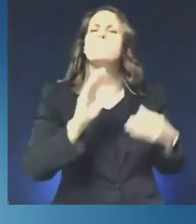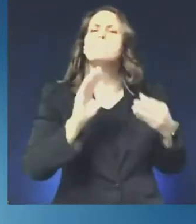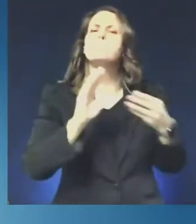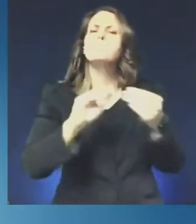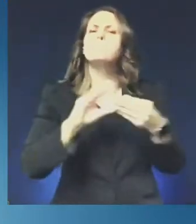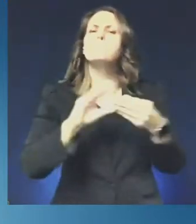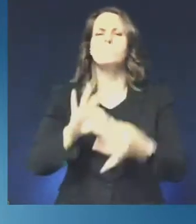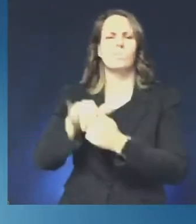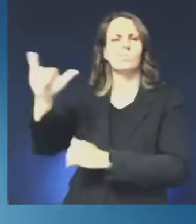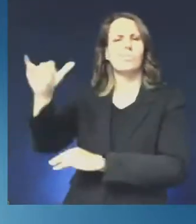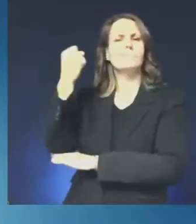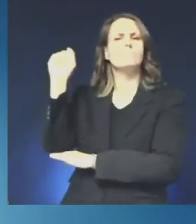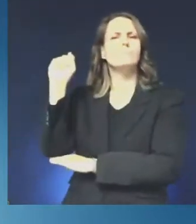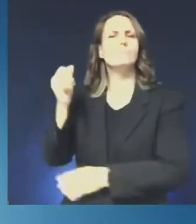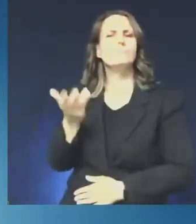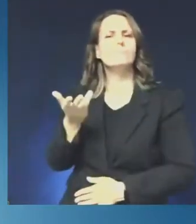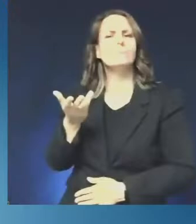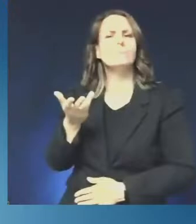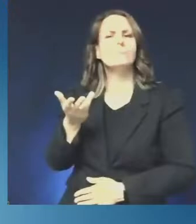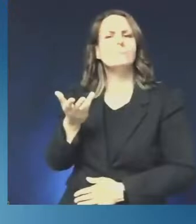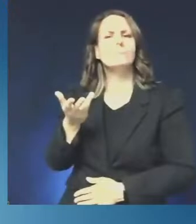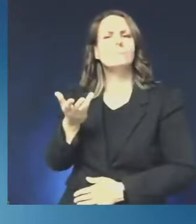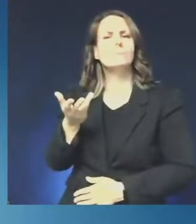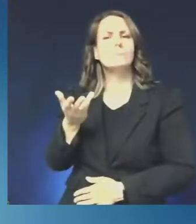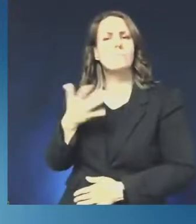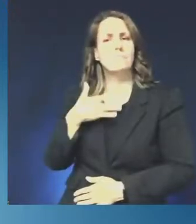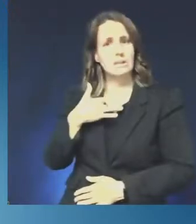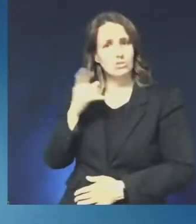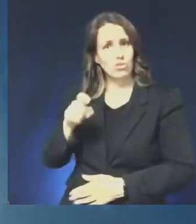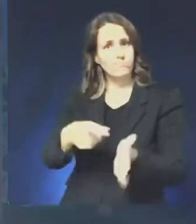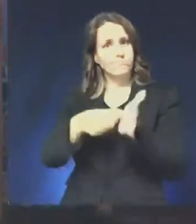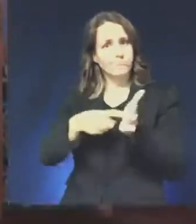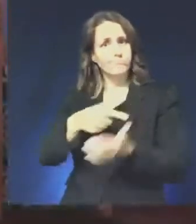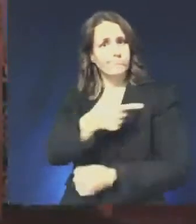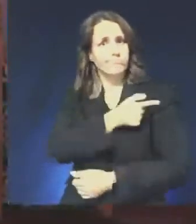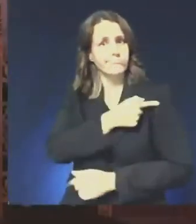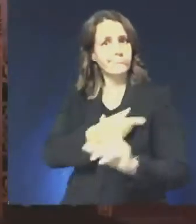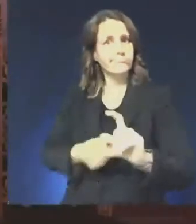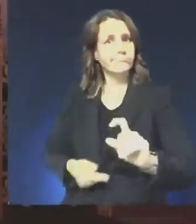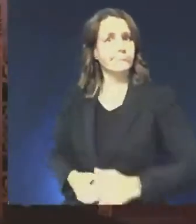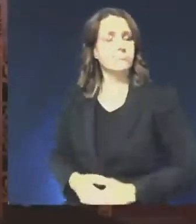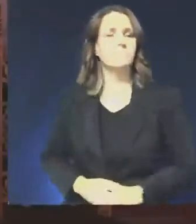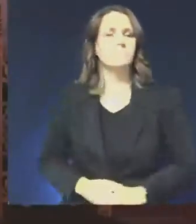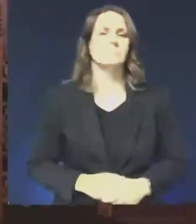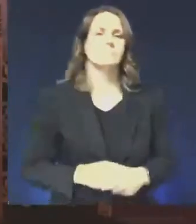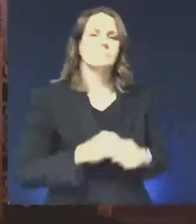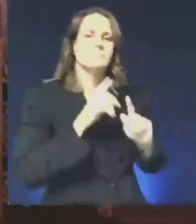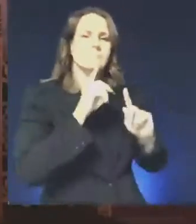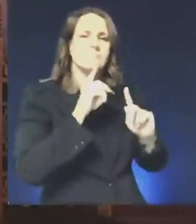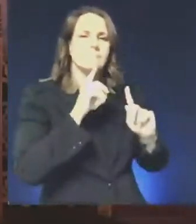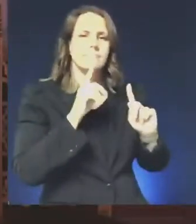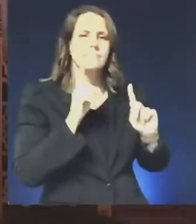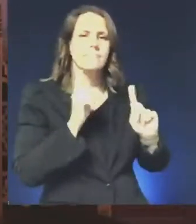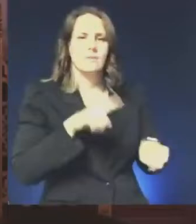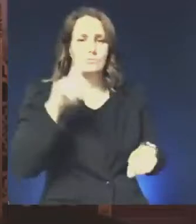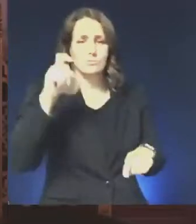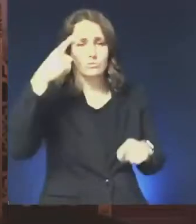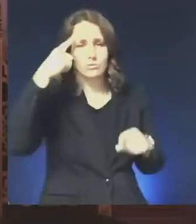vaccine? Well, the healthcare institutions are our front